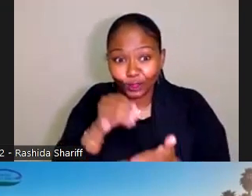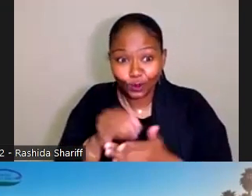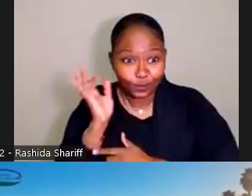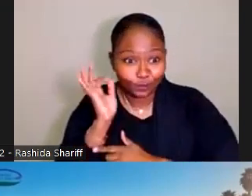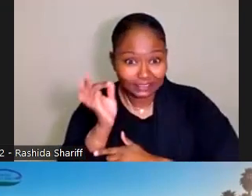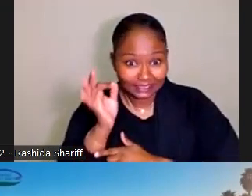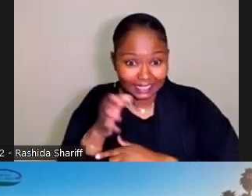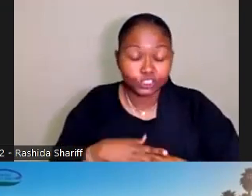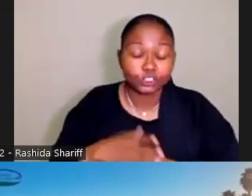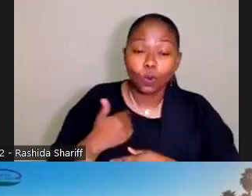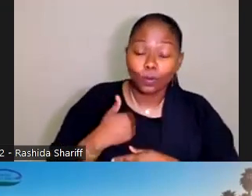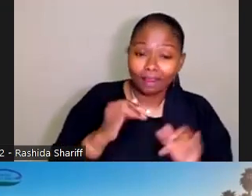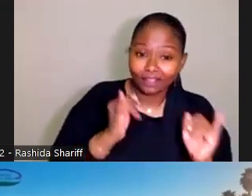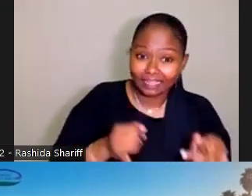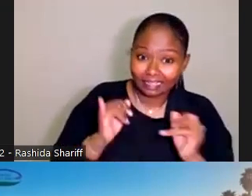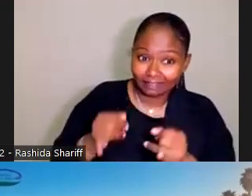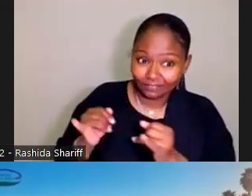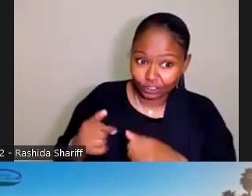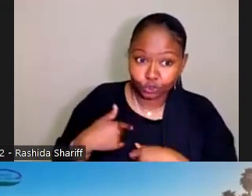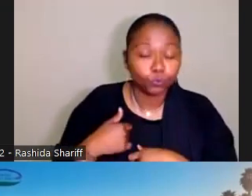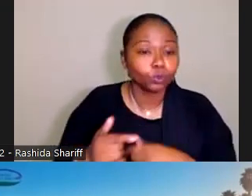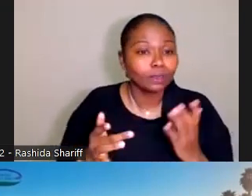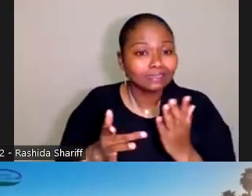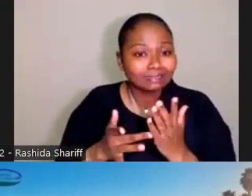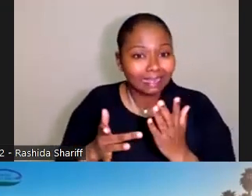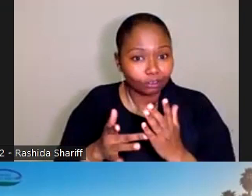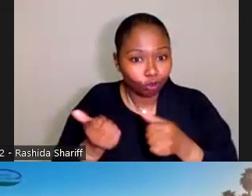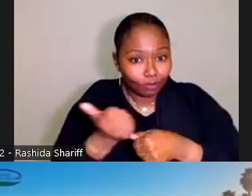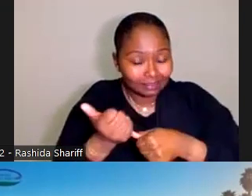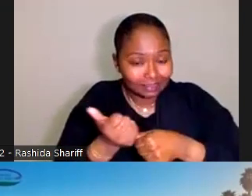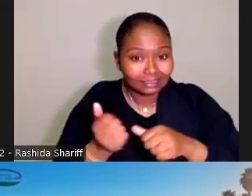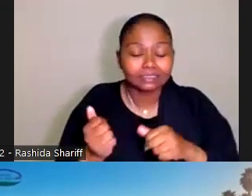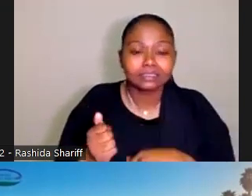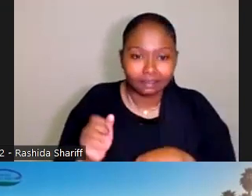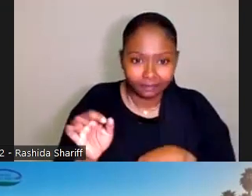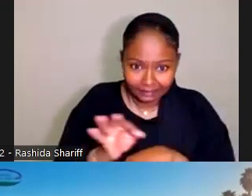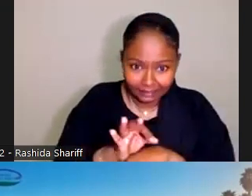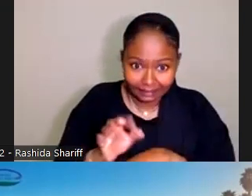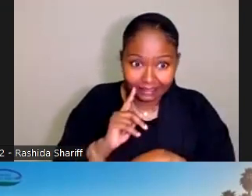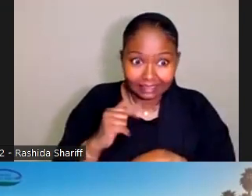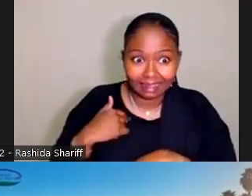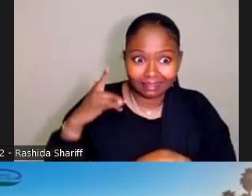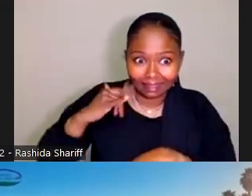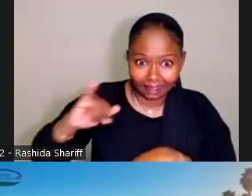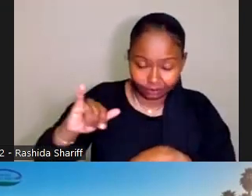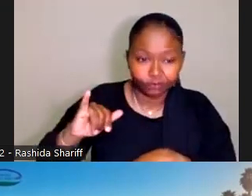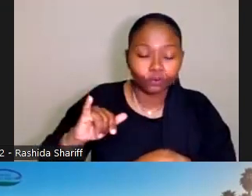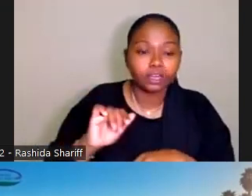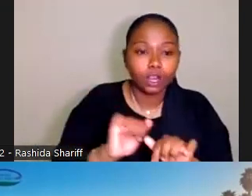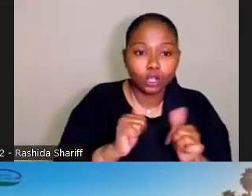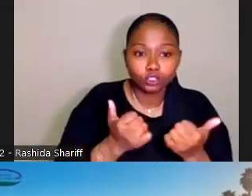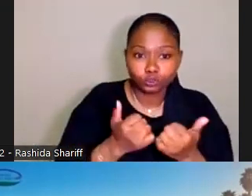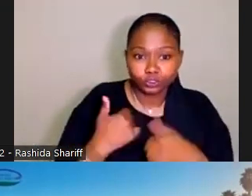We've done individual technical assistance to facilities, as well as we've spoken with California Association of Health